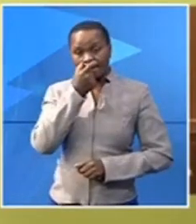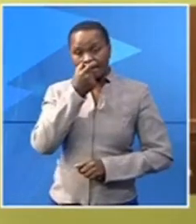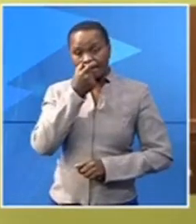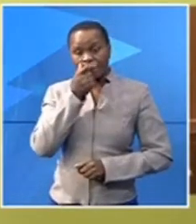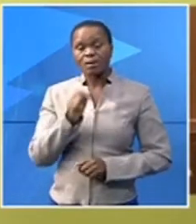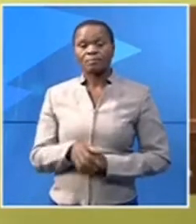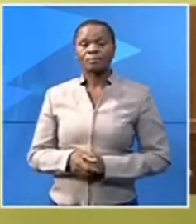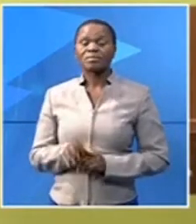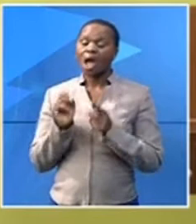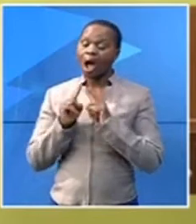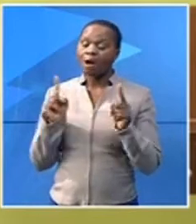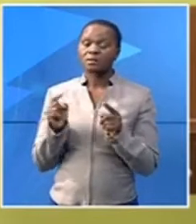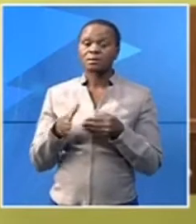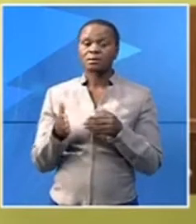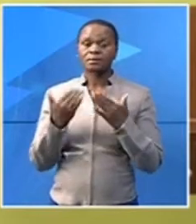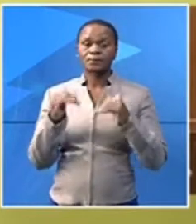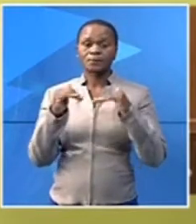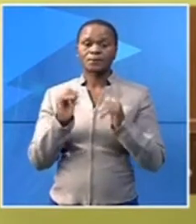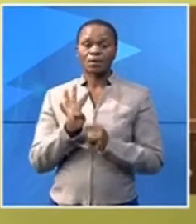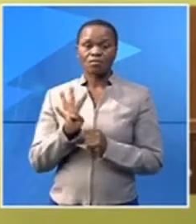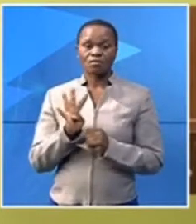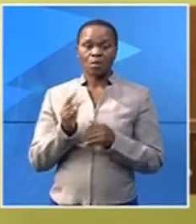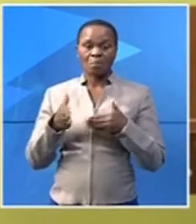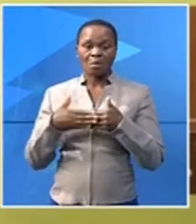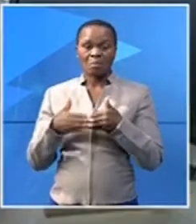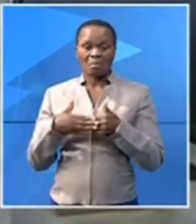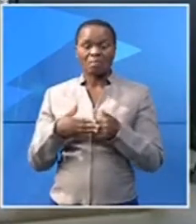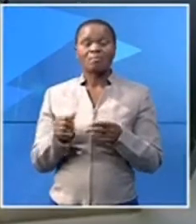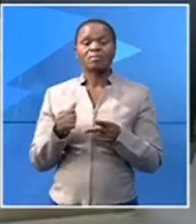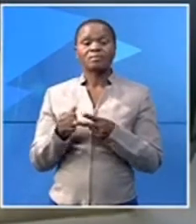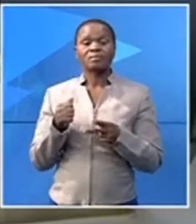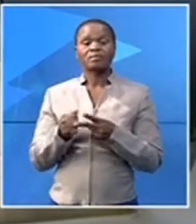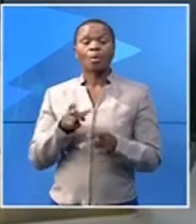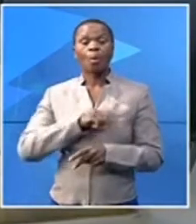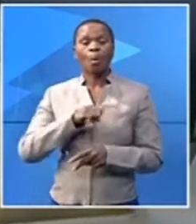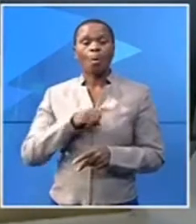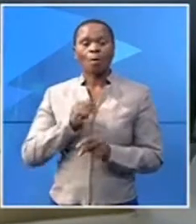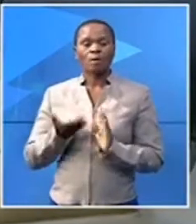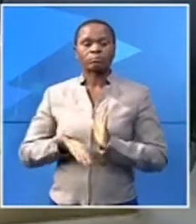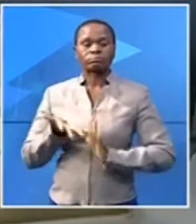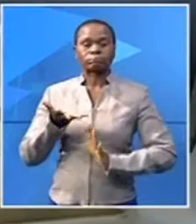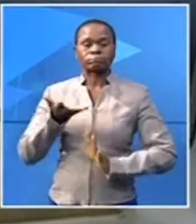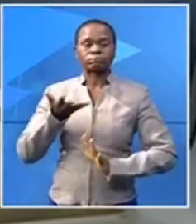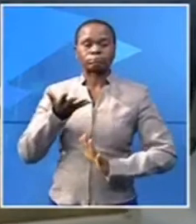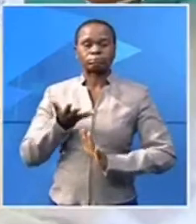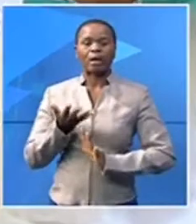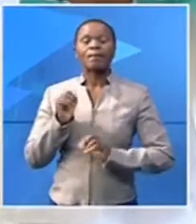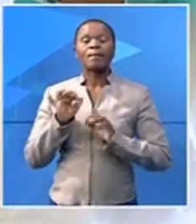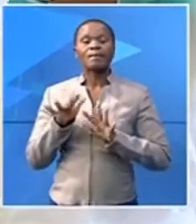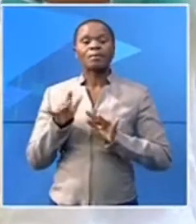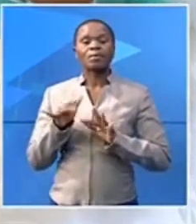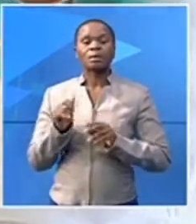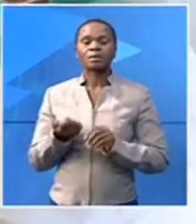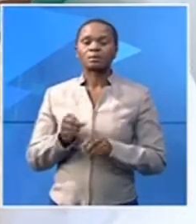ramaphosa amemezele ukutshidiselwa kwenarha le ebujameni besine boqiniliswa kwamakhambo ngunobangela wesibalo sabantu abathelelekako esikhuphuka ngebele